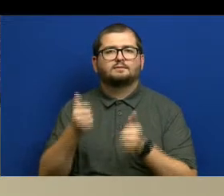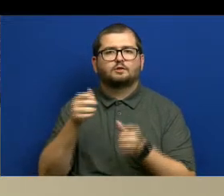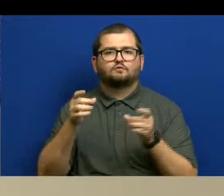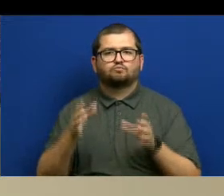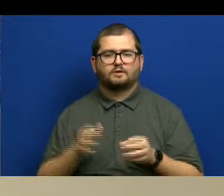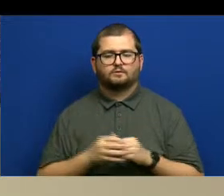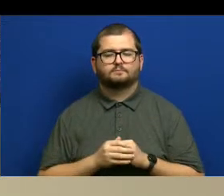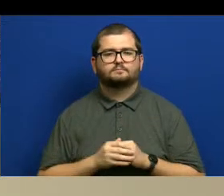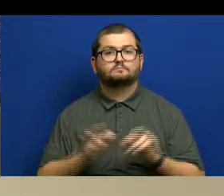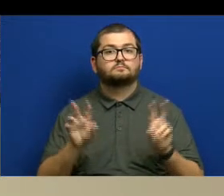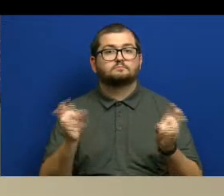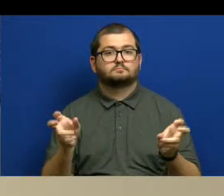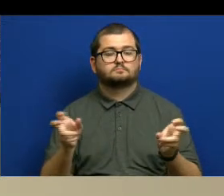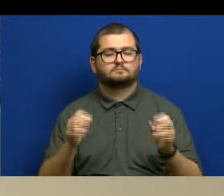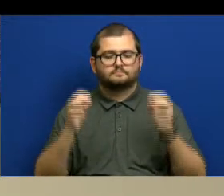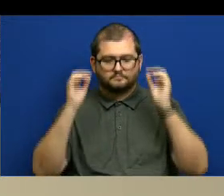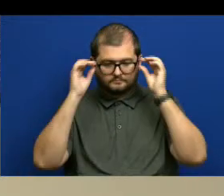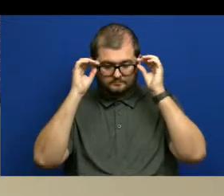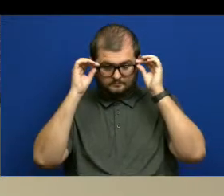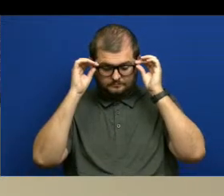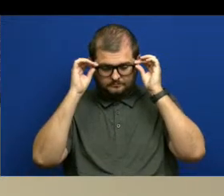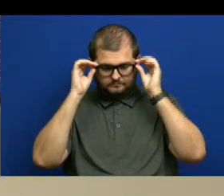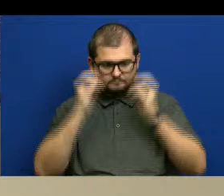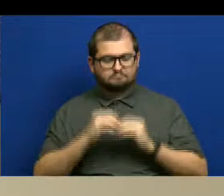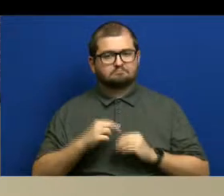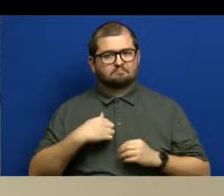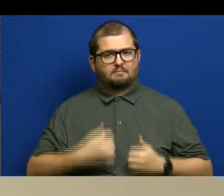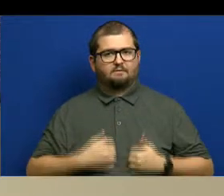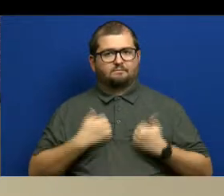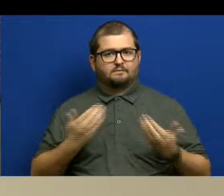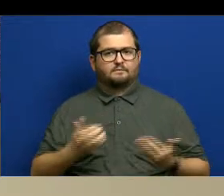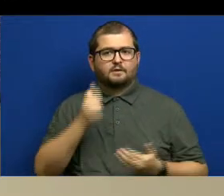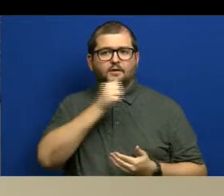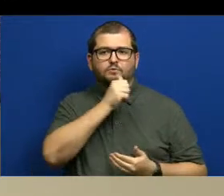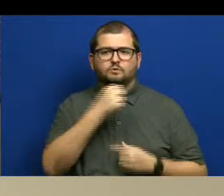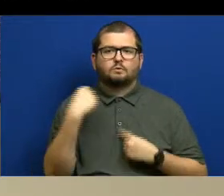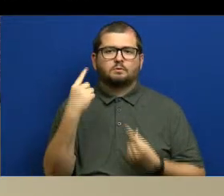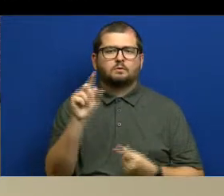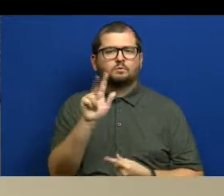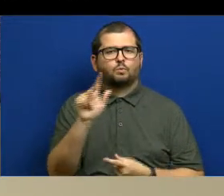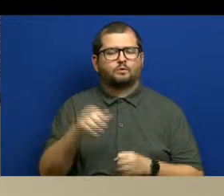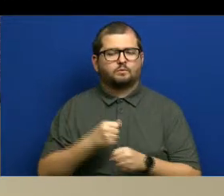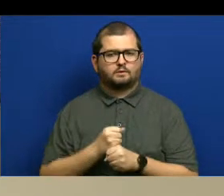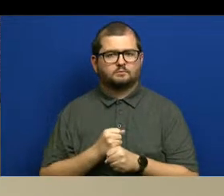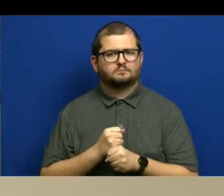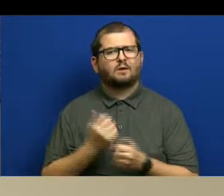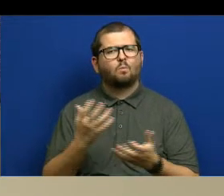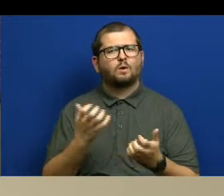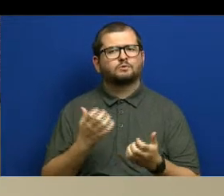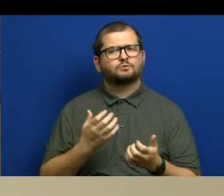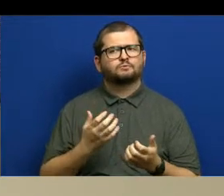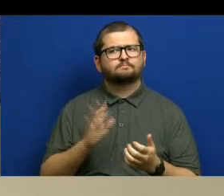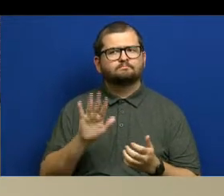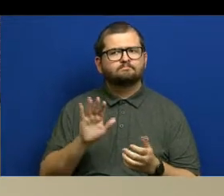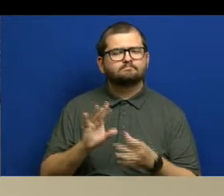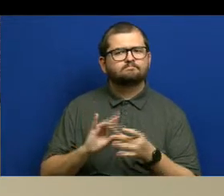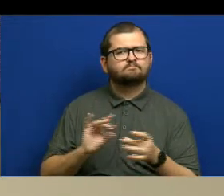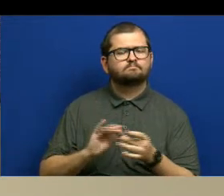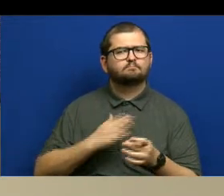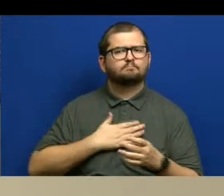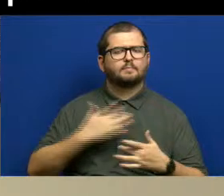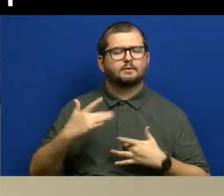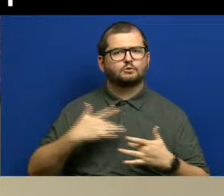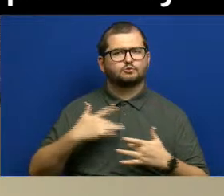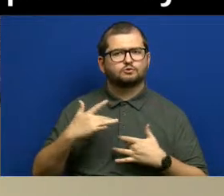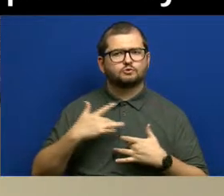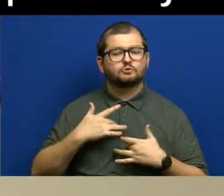as follows. I have been an Arizona resident for 23 years. I want to express my concerns about the candidates.